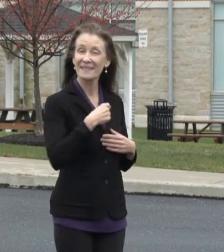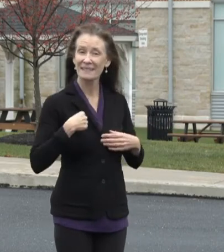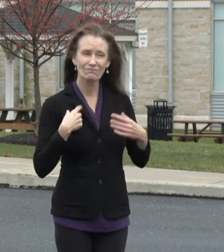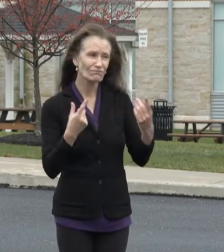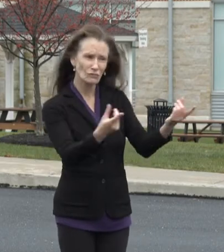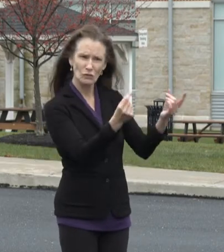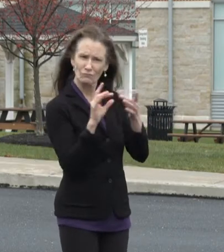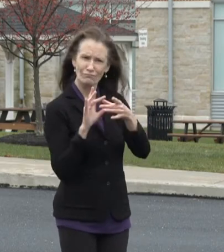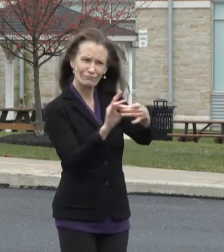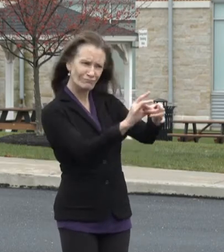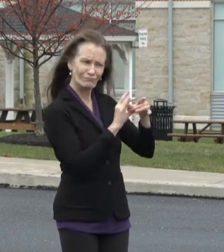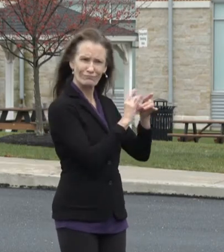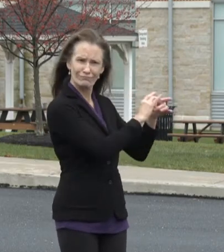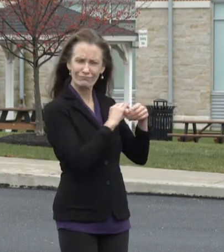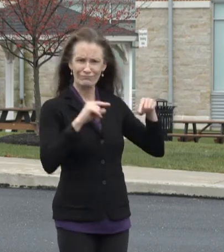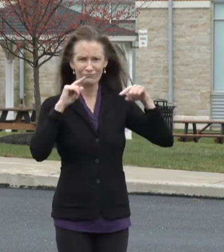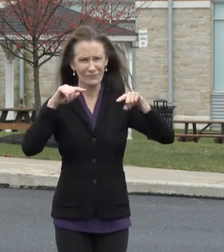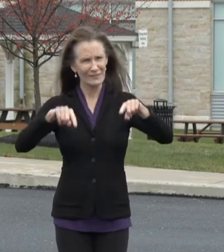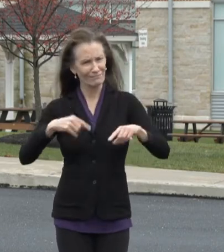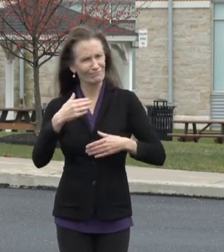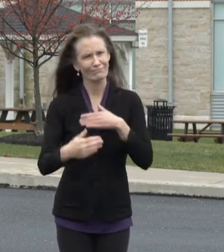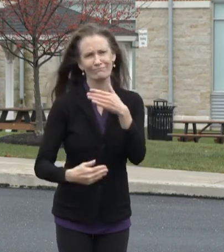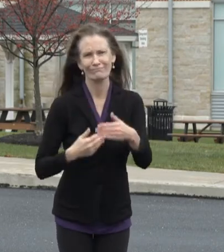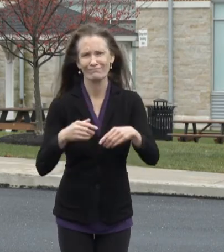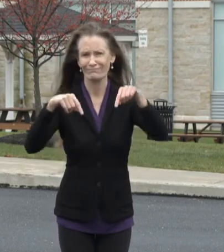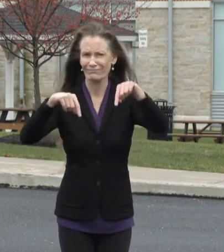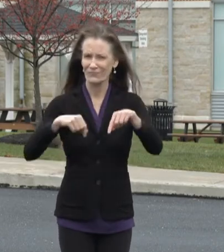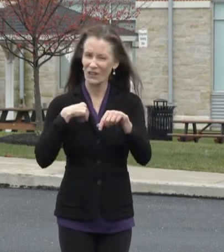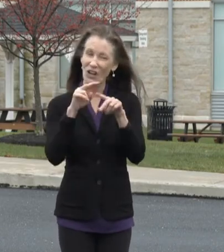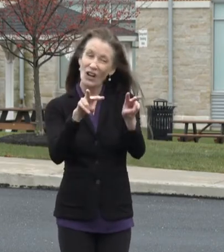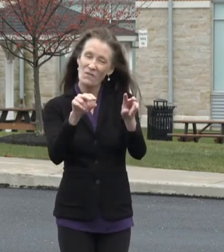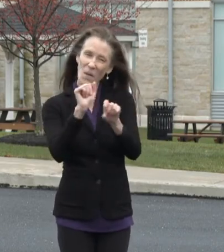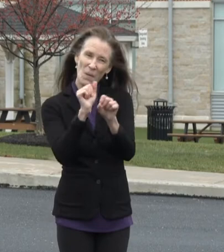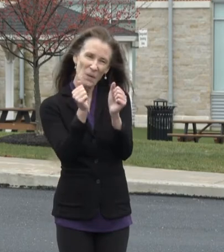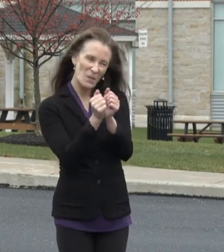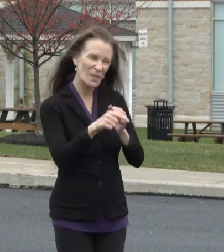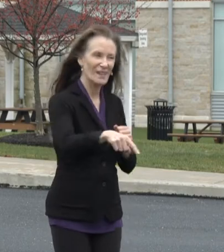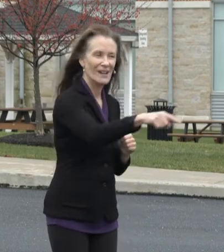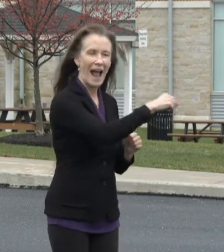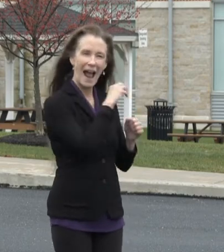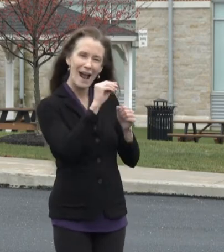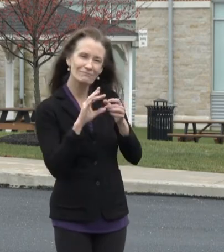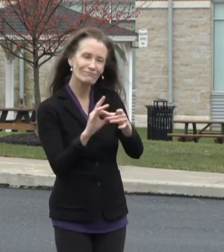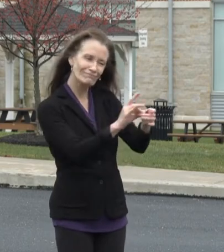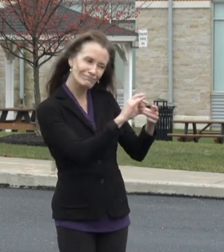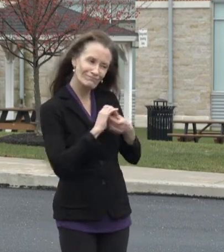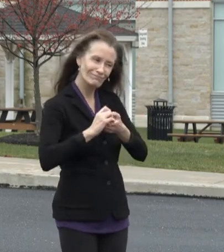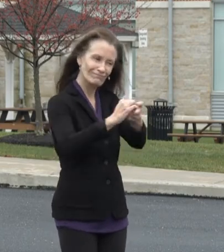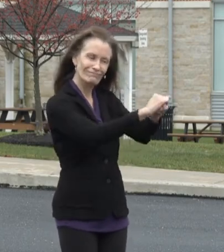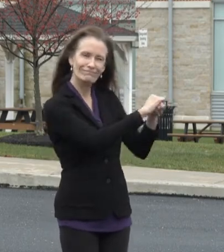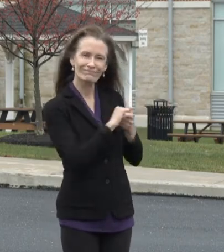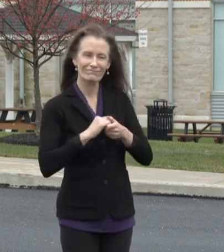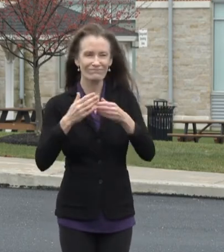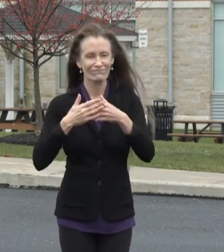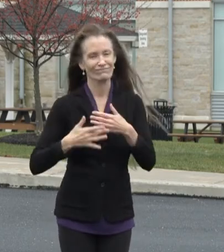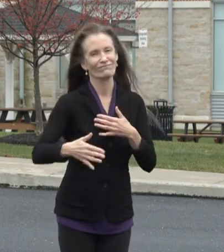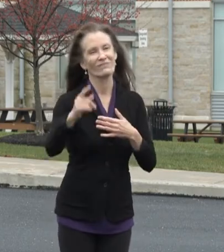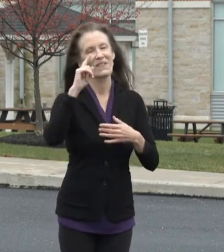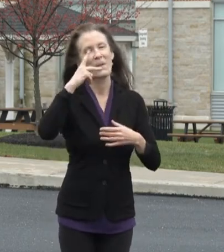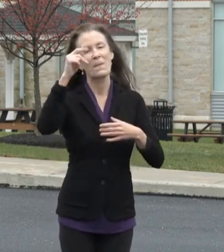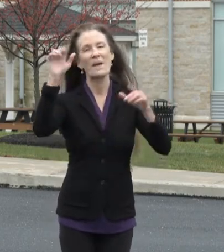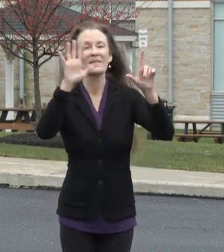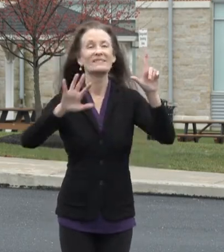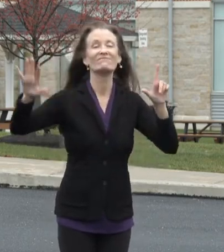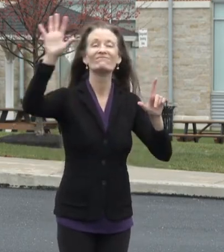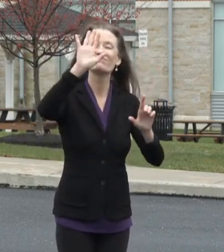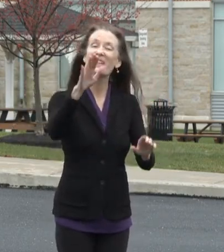efforts and to look forward to our continued work together to combat the COVID-19 pandemic throughout the Commonwealth. Thank you. I'll turn it back over